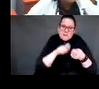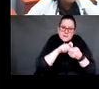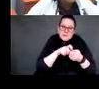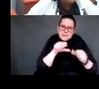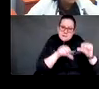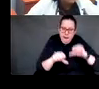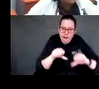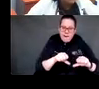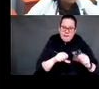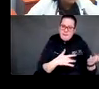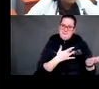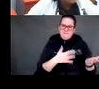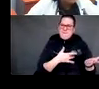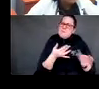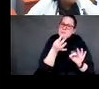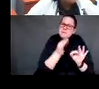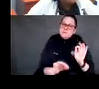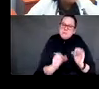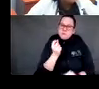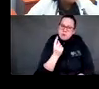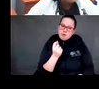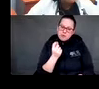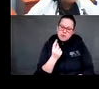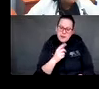that I think is pretty simple to understand